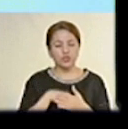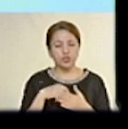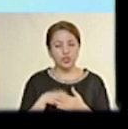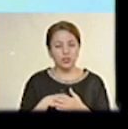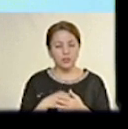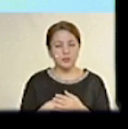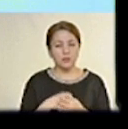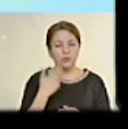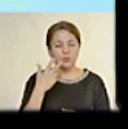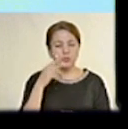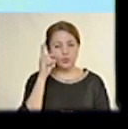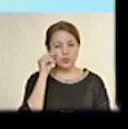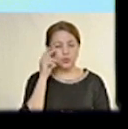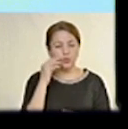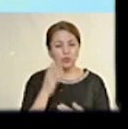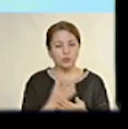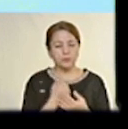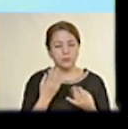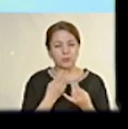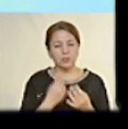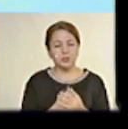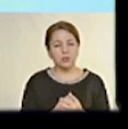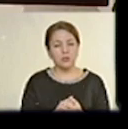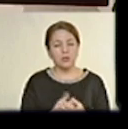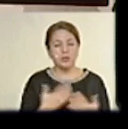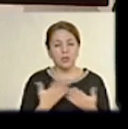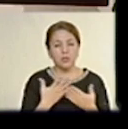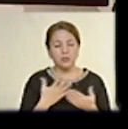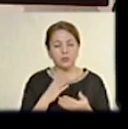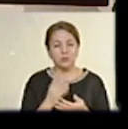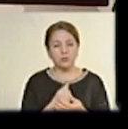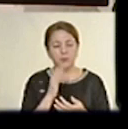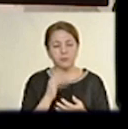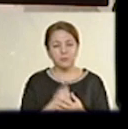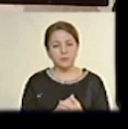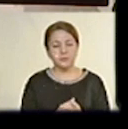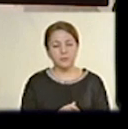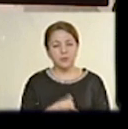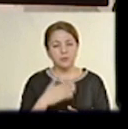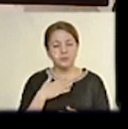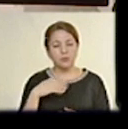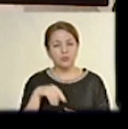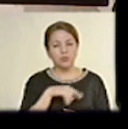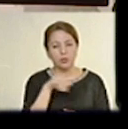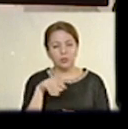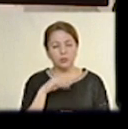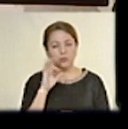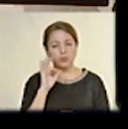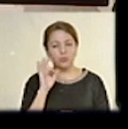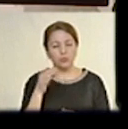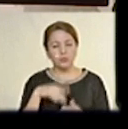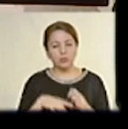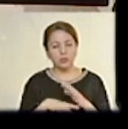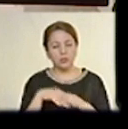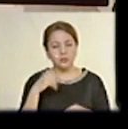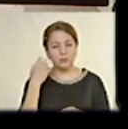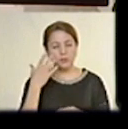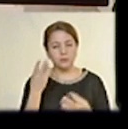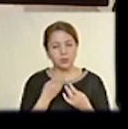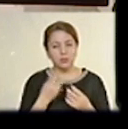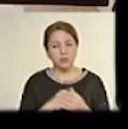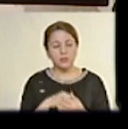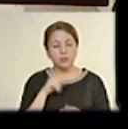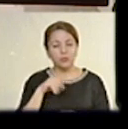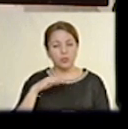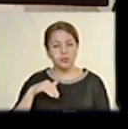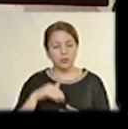ya'ni 3 sonini hosil qilishimiz kerak. Qanday hosil qilishimiz kerak? Biz ularni to'g'ri tanlay ola bilishimiz kerak. Ana